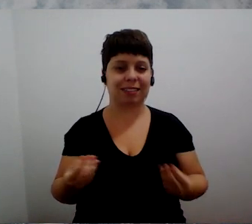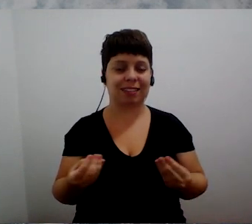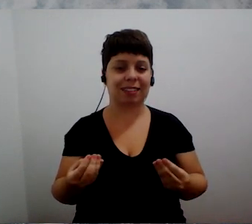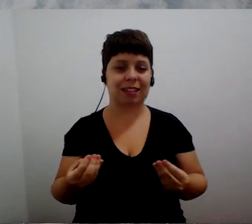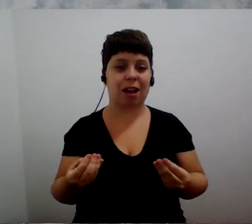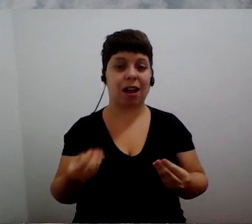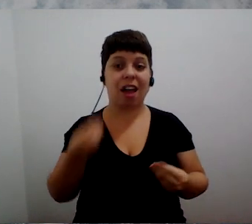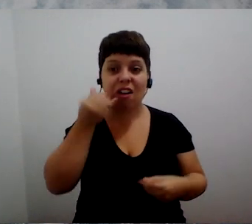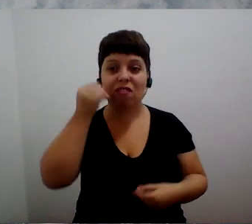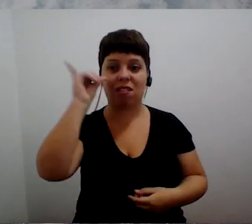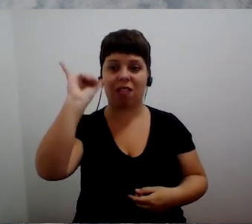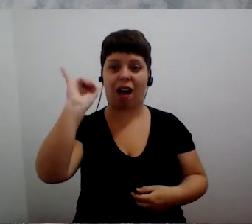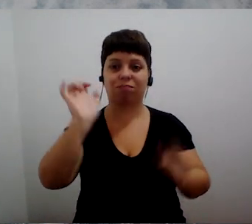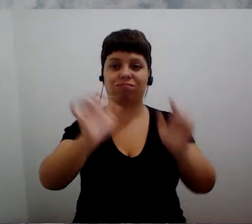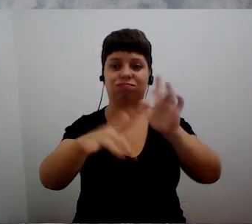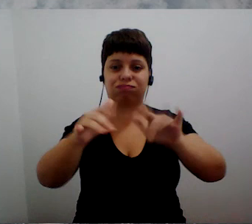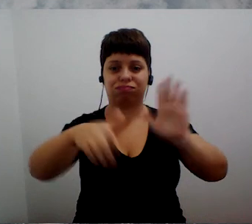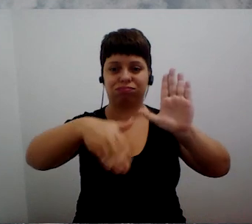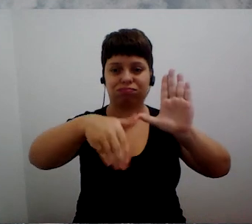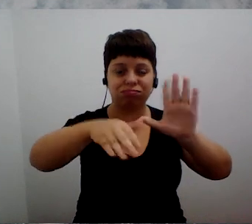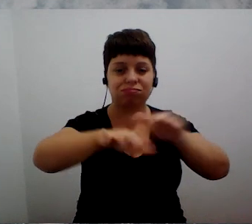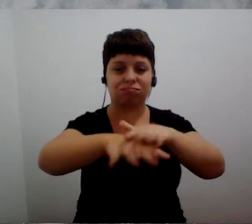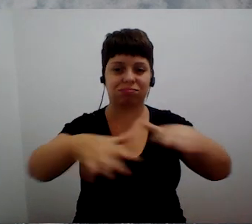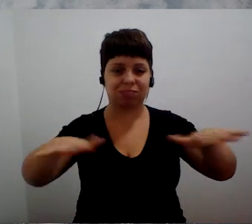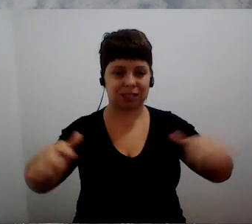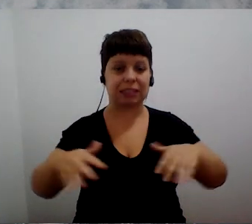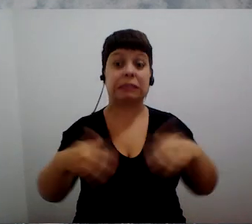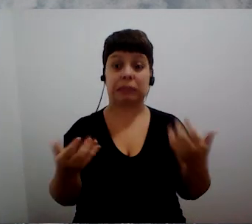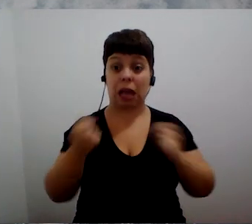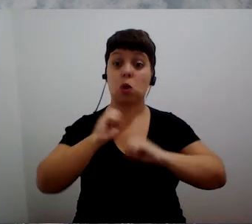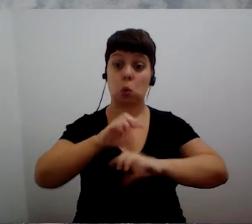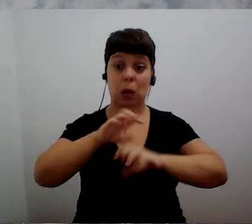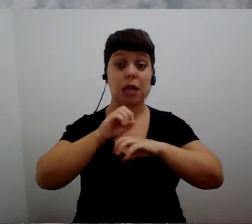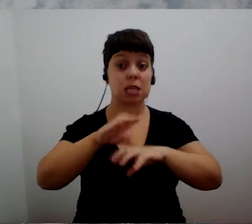be put on the street, how can I say, on the beach.